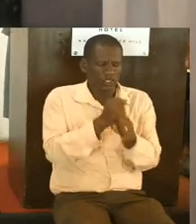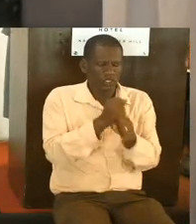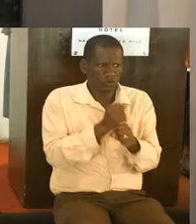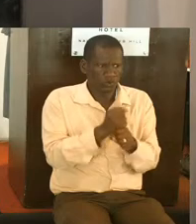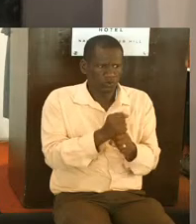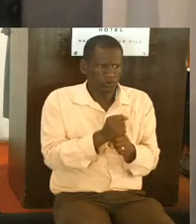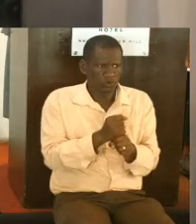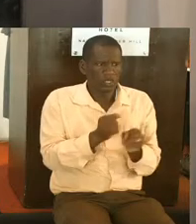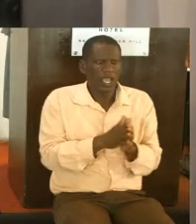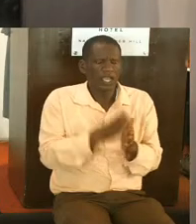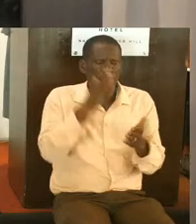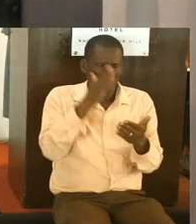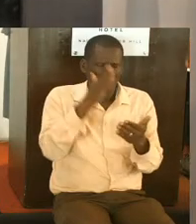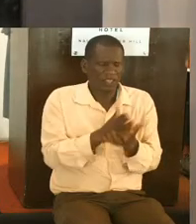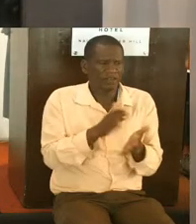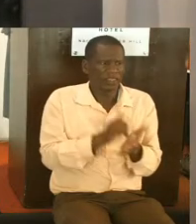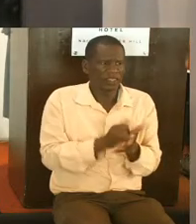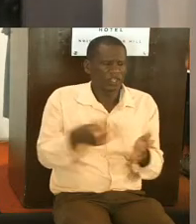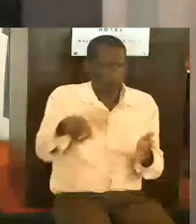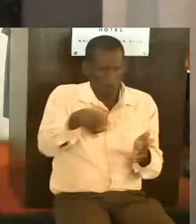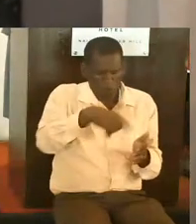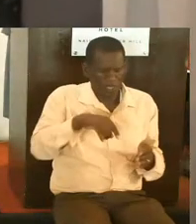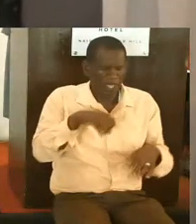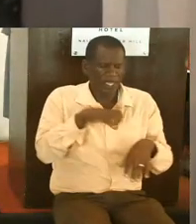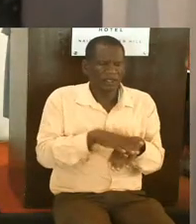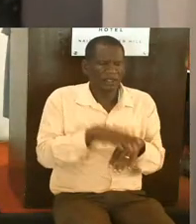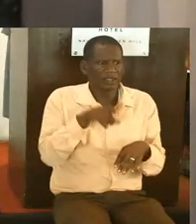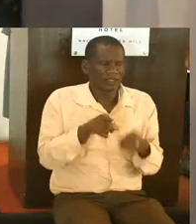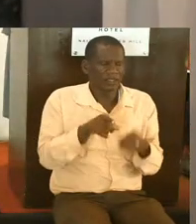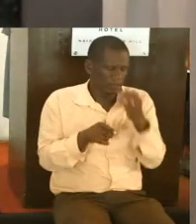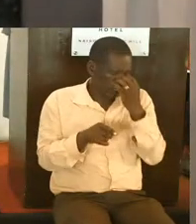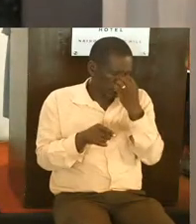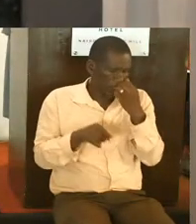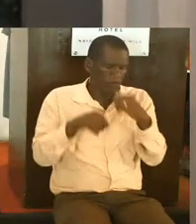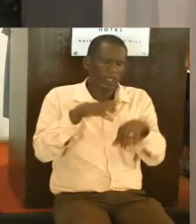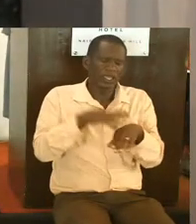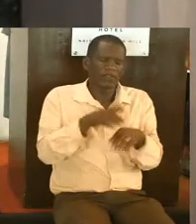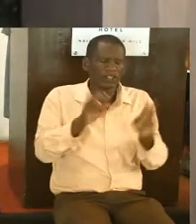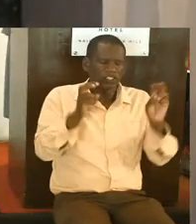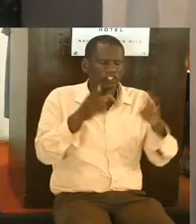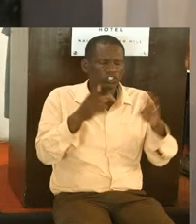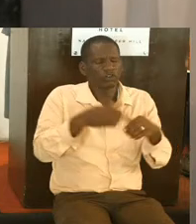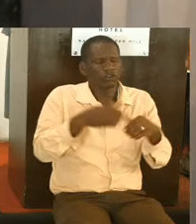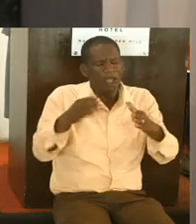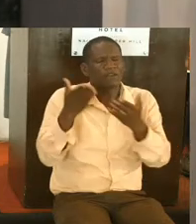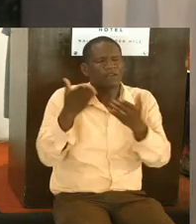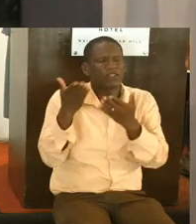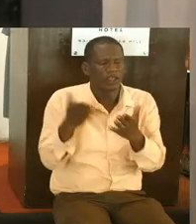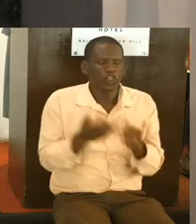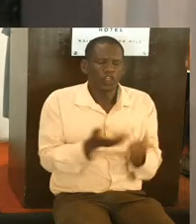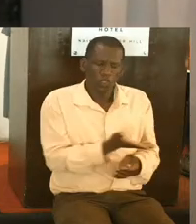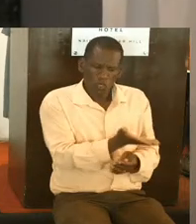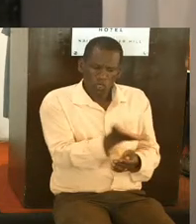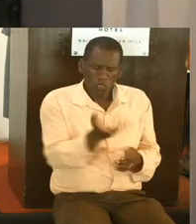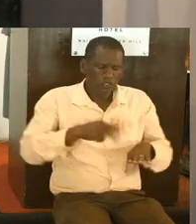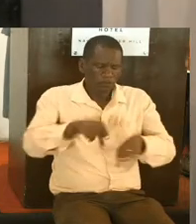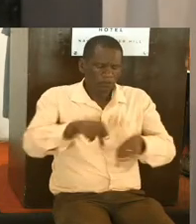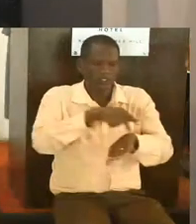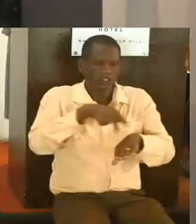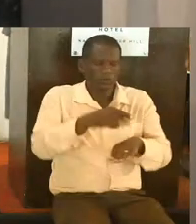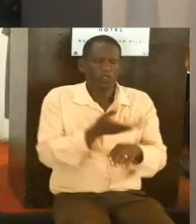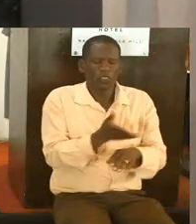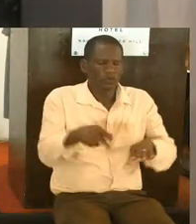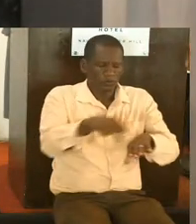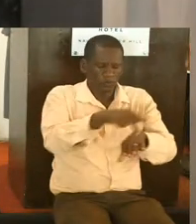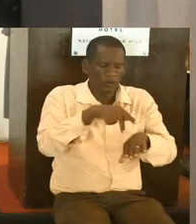and believing that we are getting these issues from out there those principles